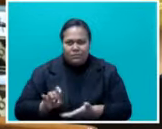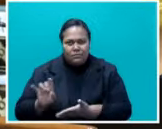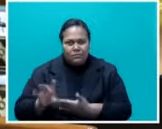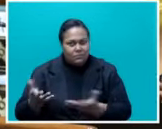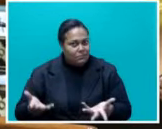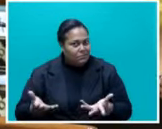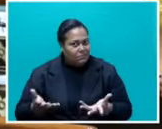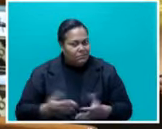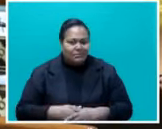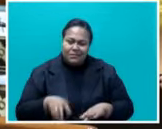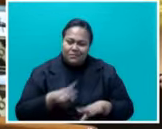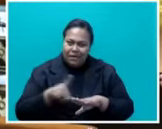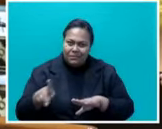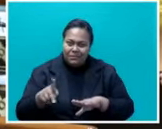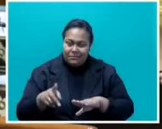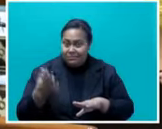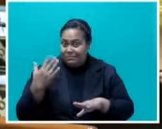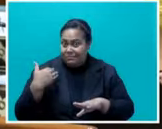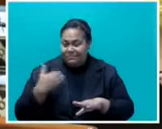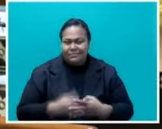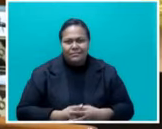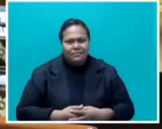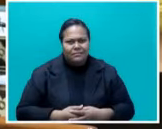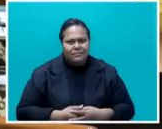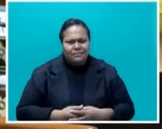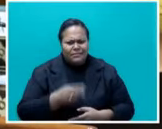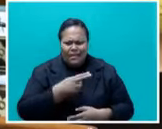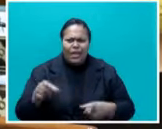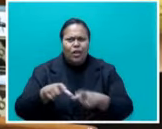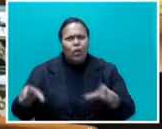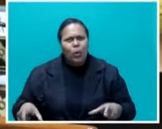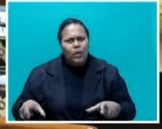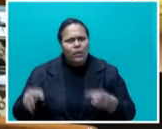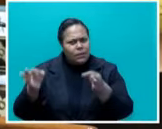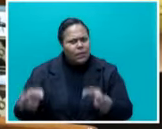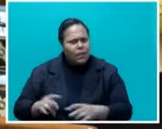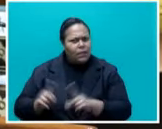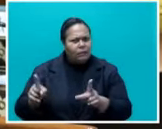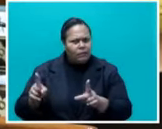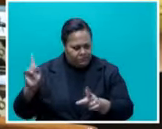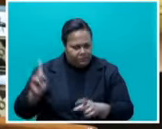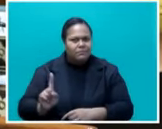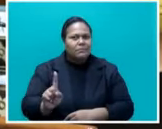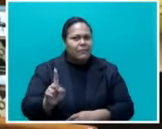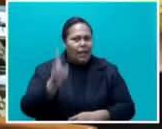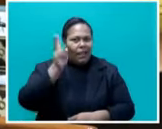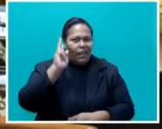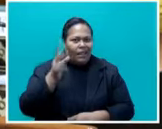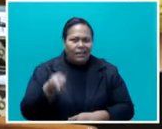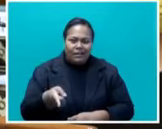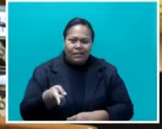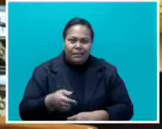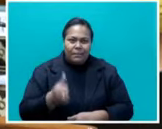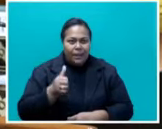the judiciary, had other views, and he's back in the House. Now let